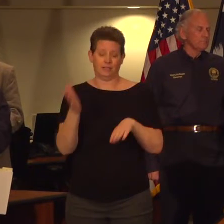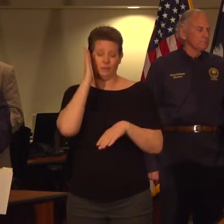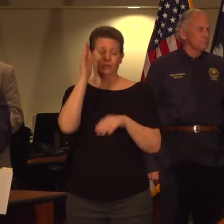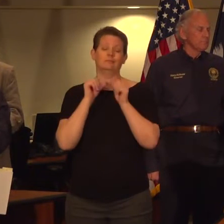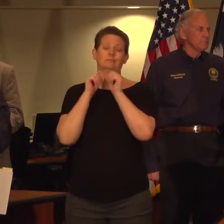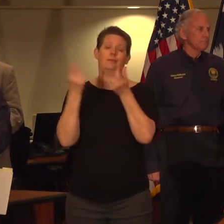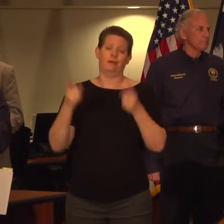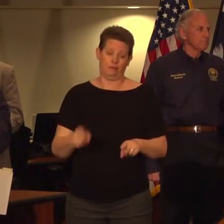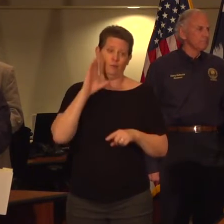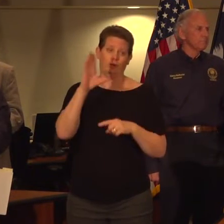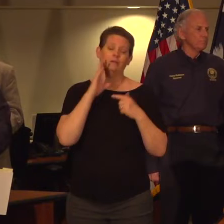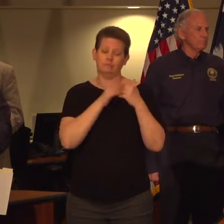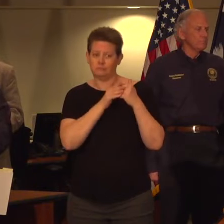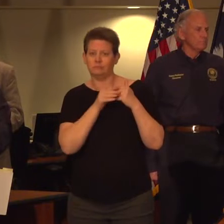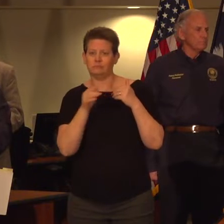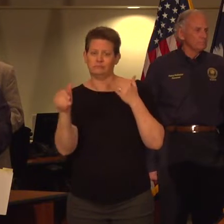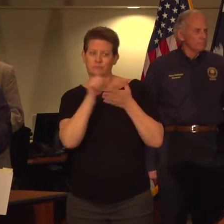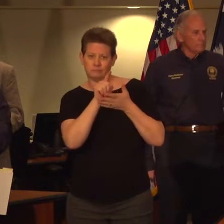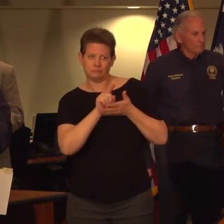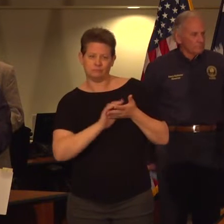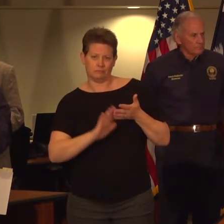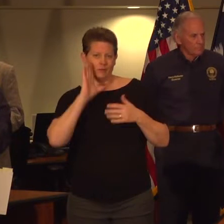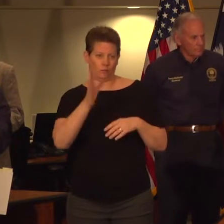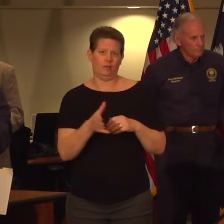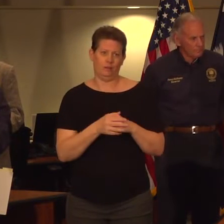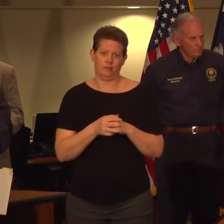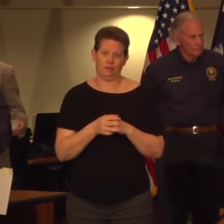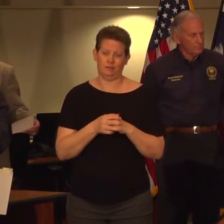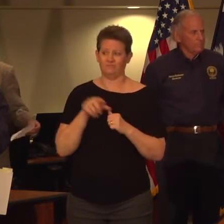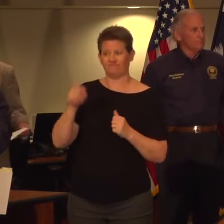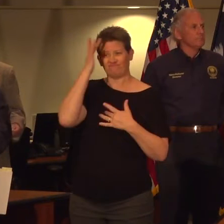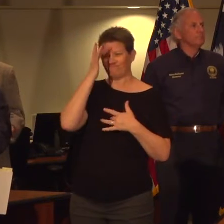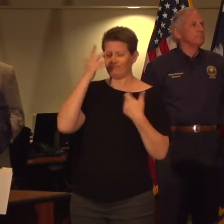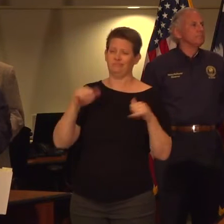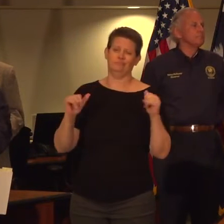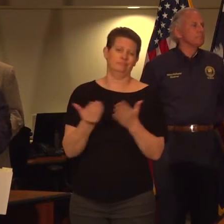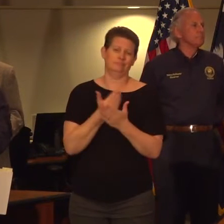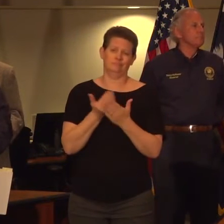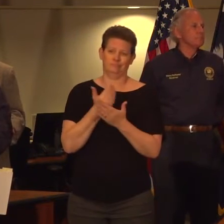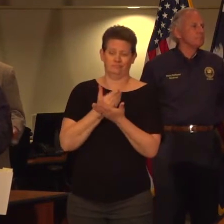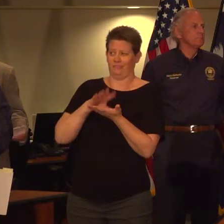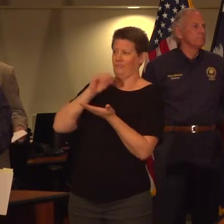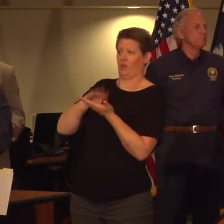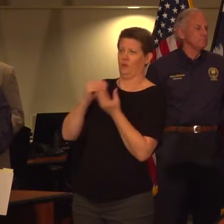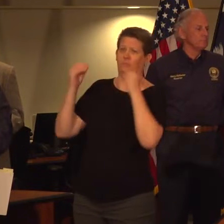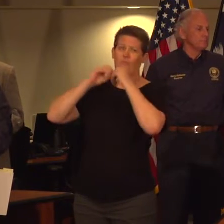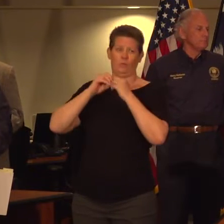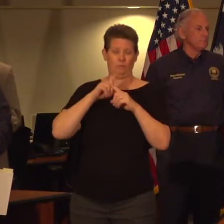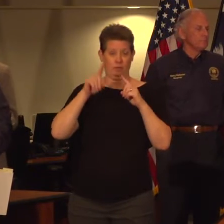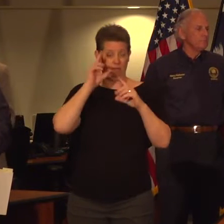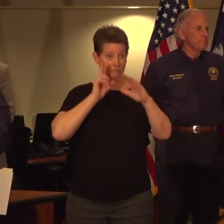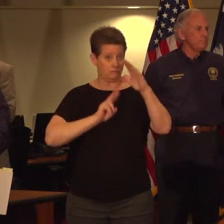for many weeks to come. We're still learning about this virus, and we don't have a great deal of certainty about what to